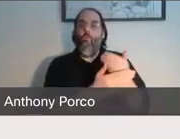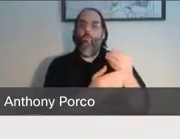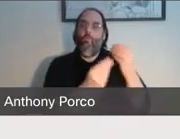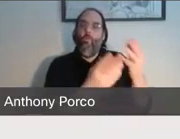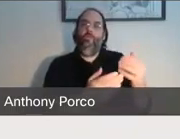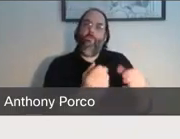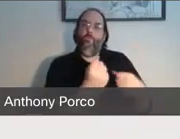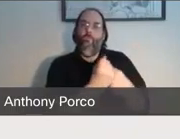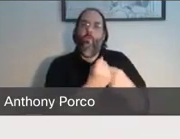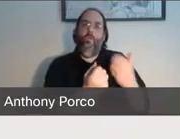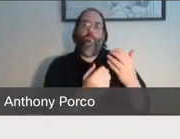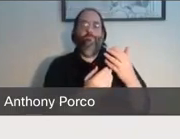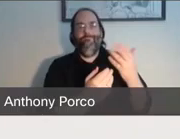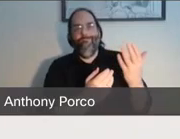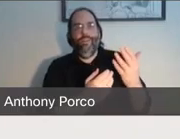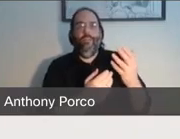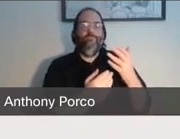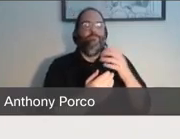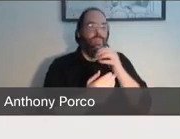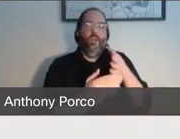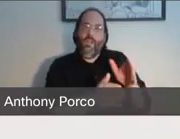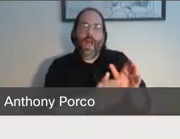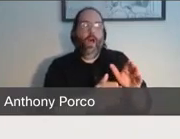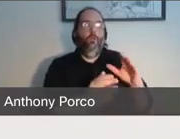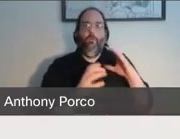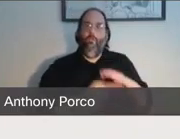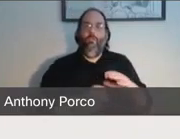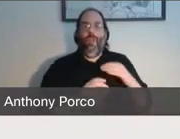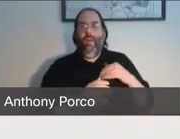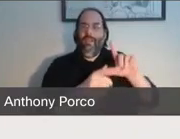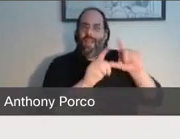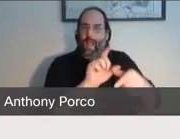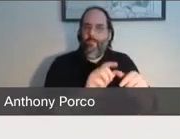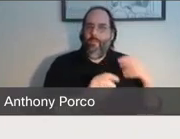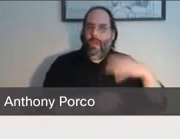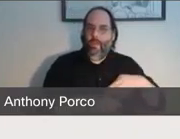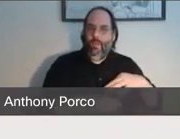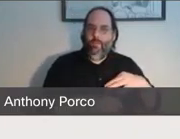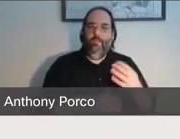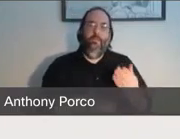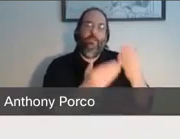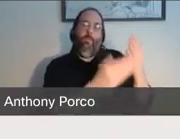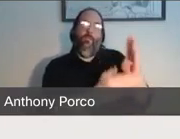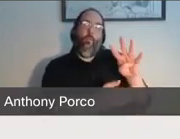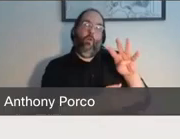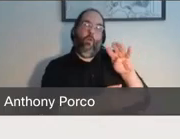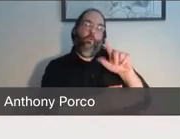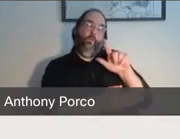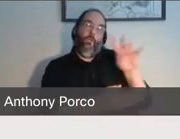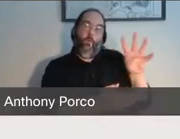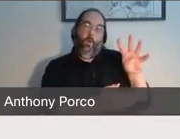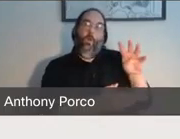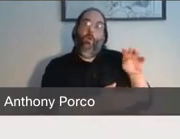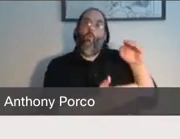of any lapse of benefits for the consumers we serve. In FY20, we submitted 424 renewal